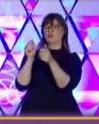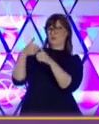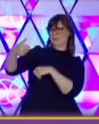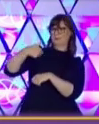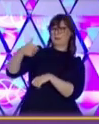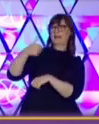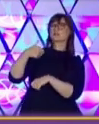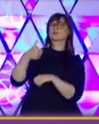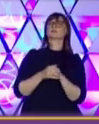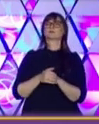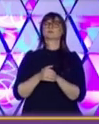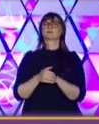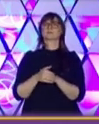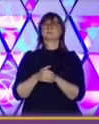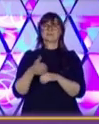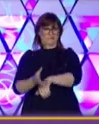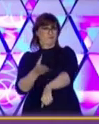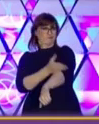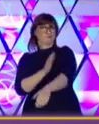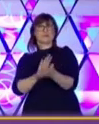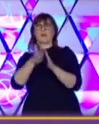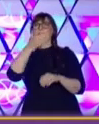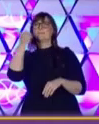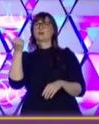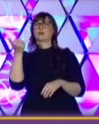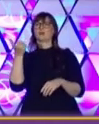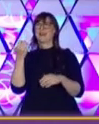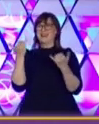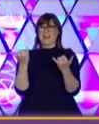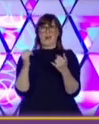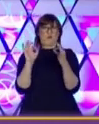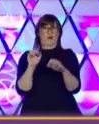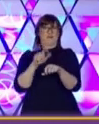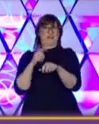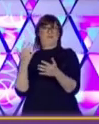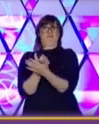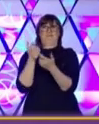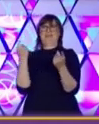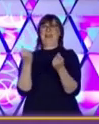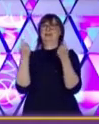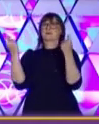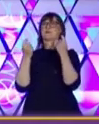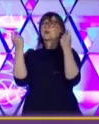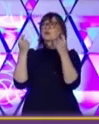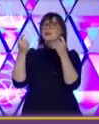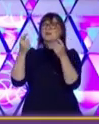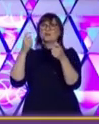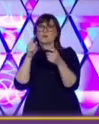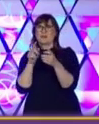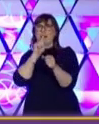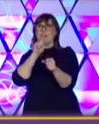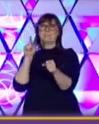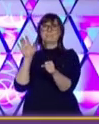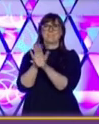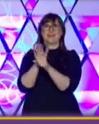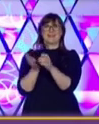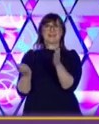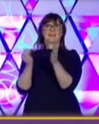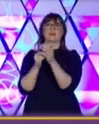transportation. And it changed them for the better. So I can think of no better time than the anniversary of the ADA to redouble our efforts